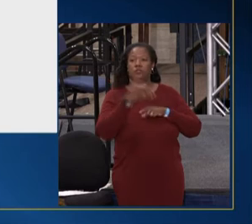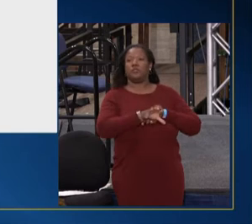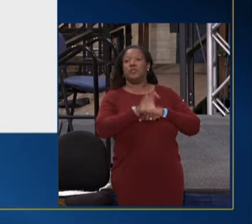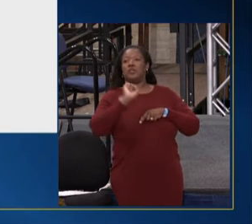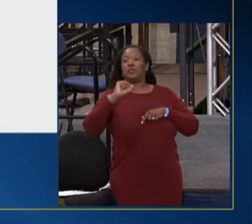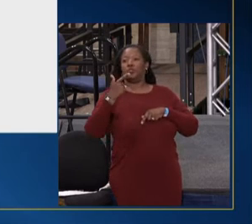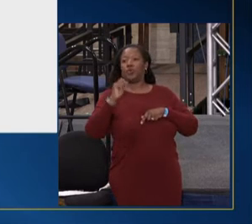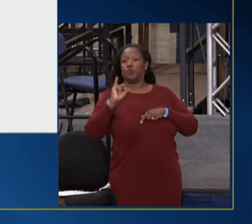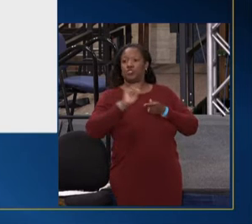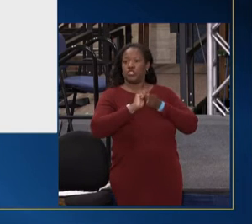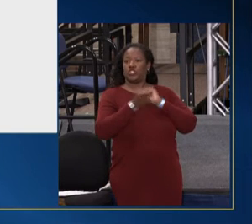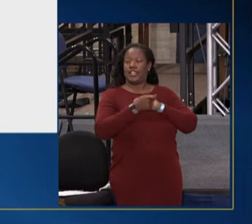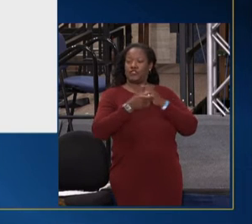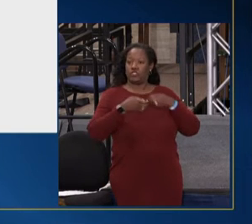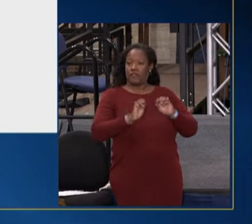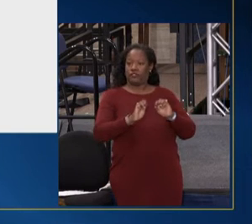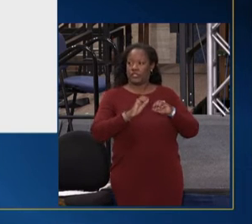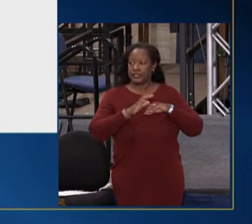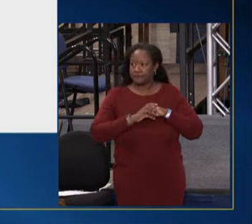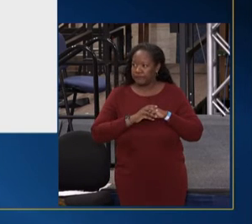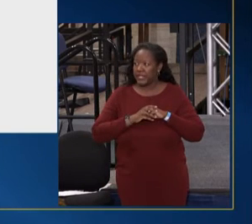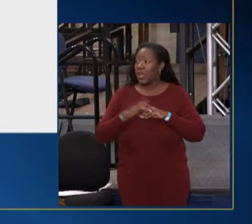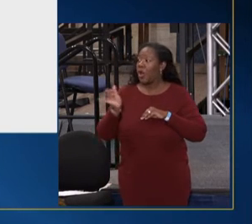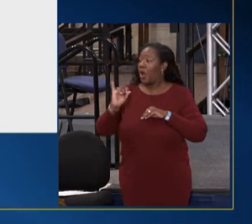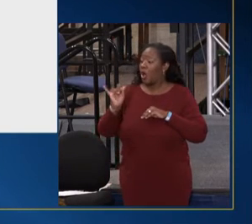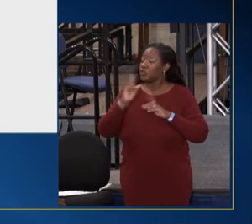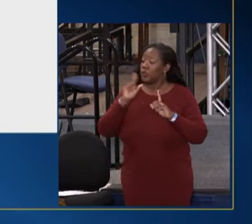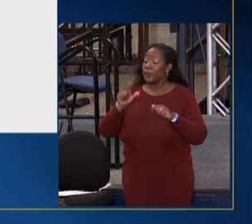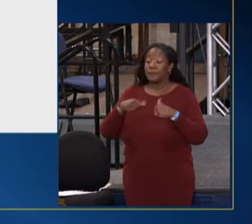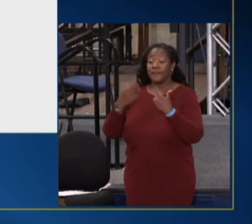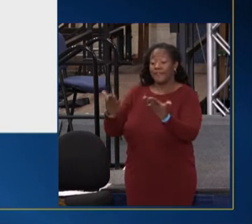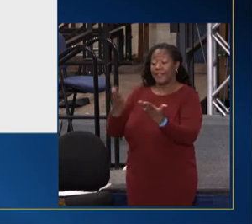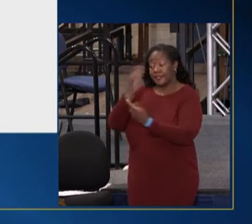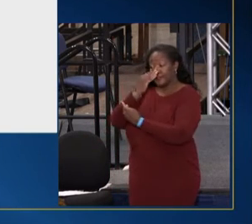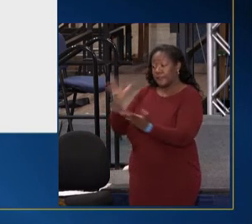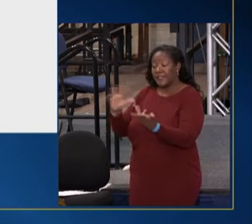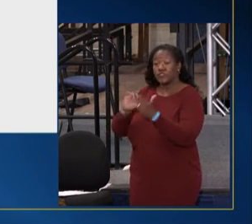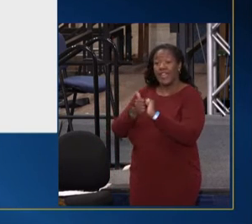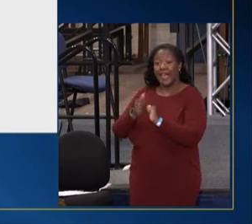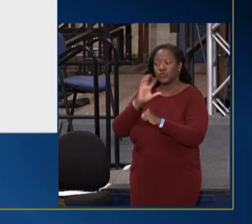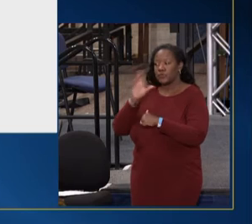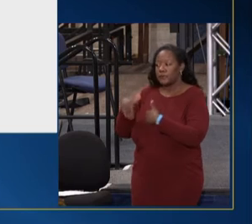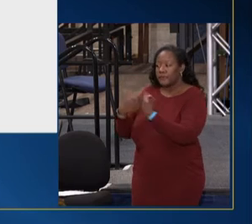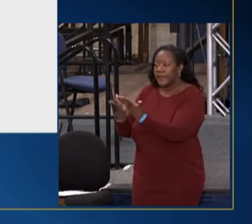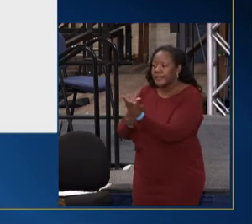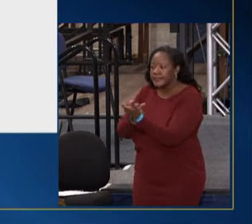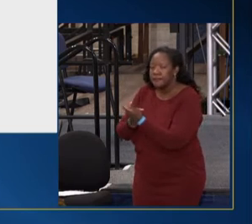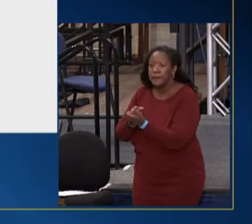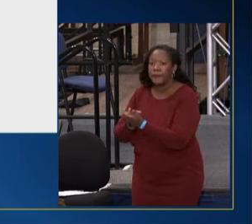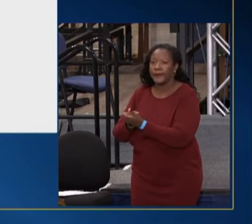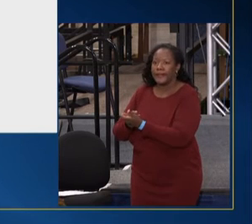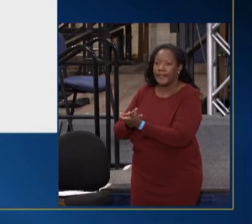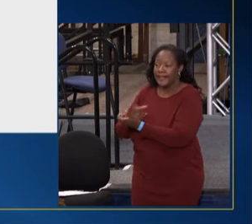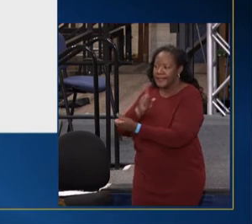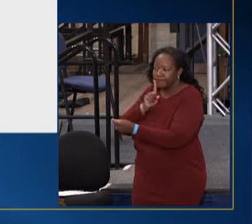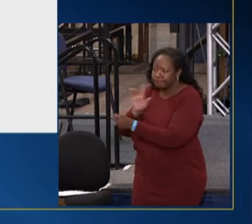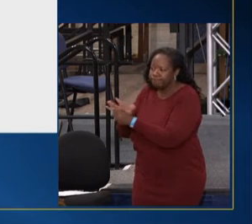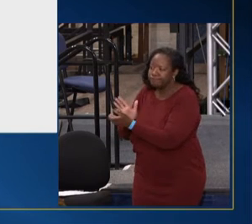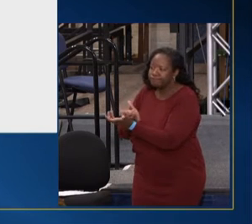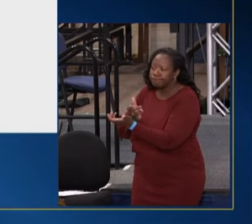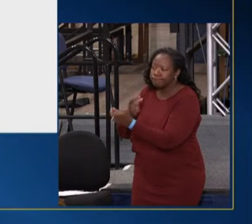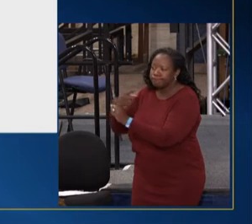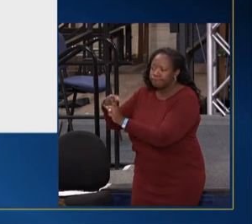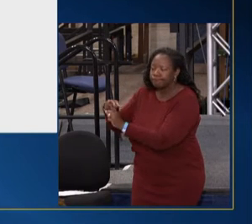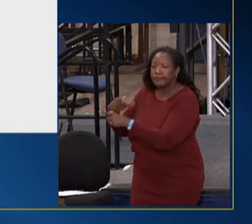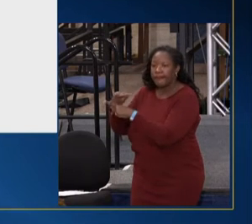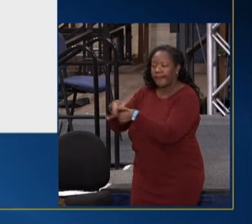provides actual information about how to provide support and affirming care to LGBTQI plus individuals. It also includes a